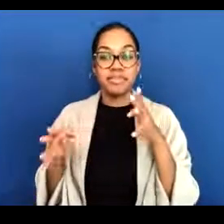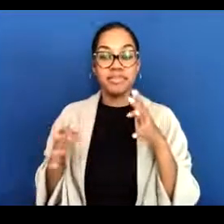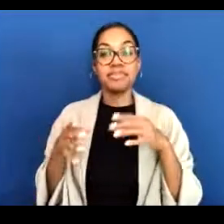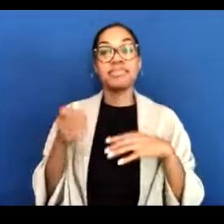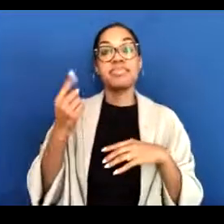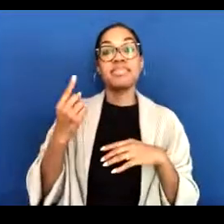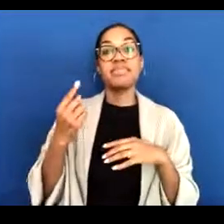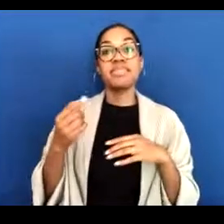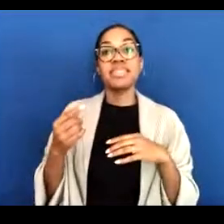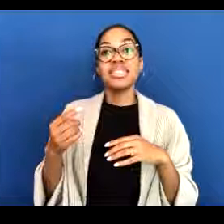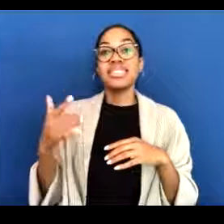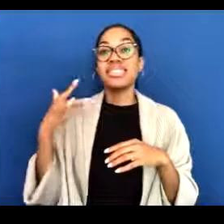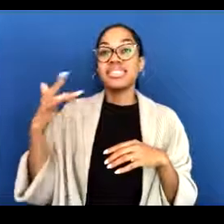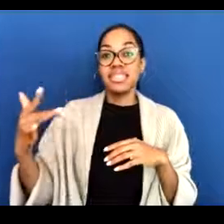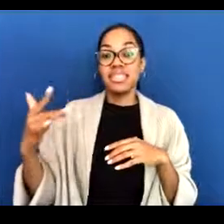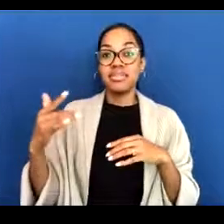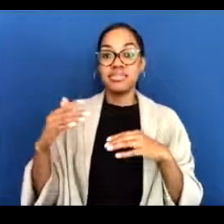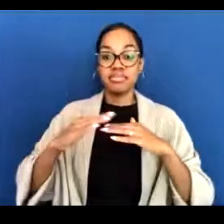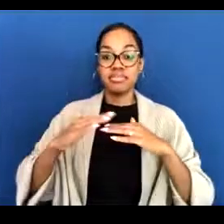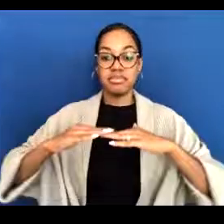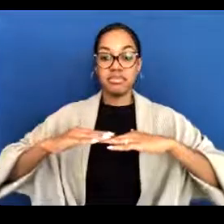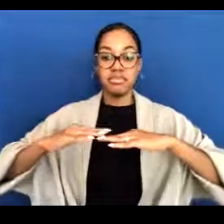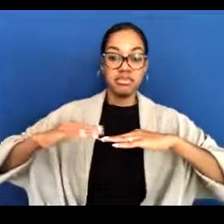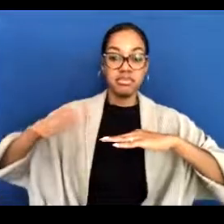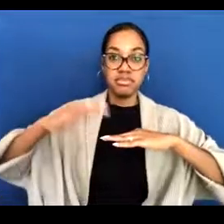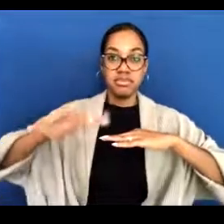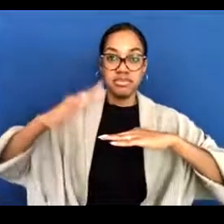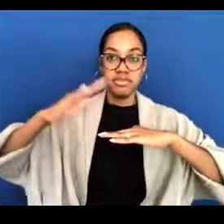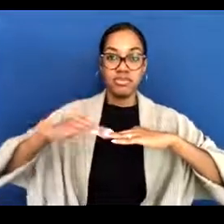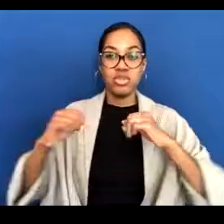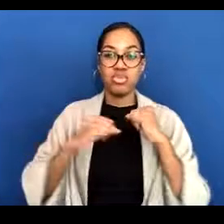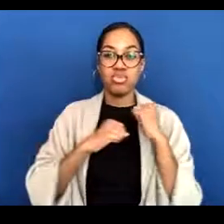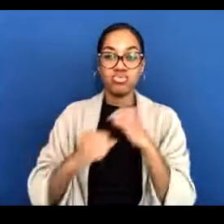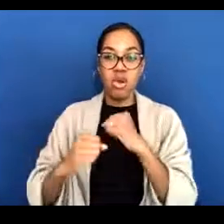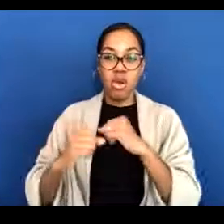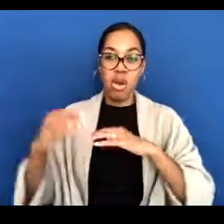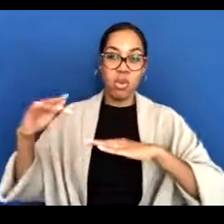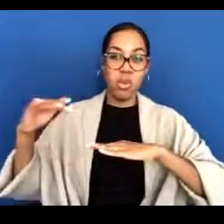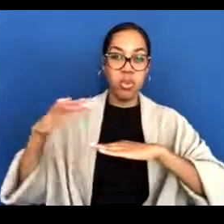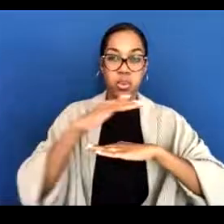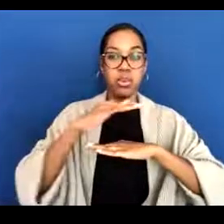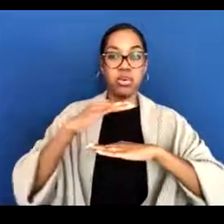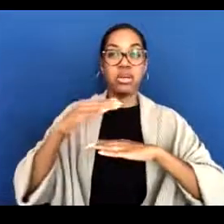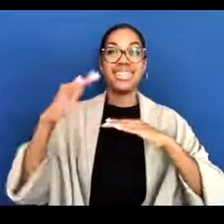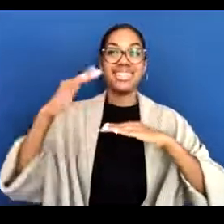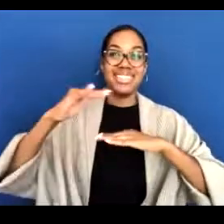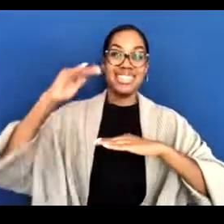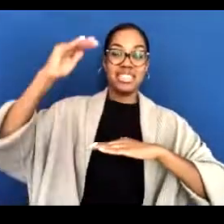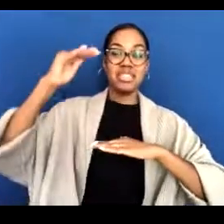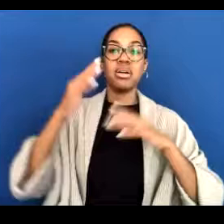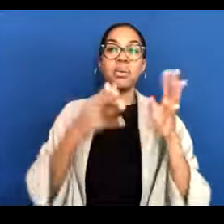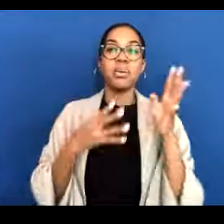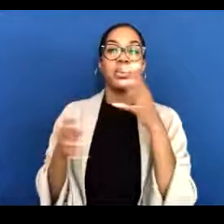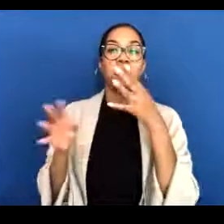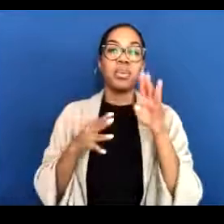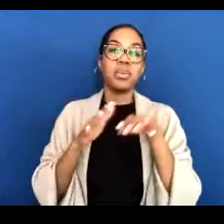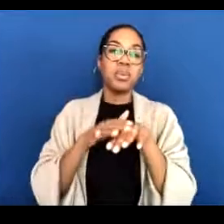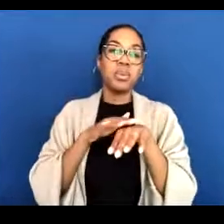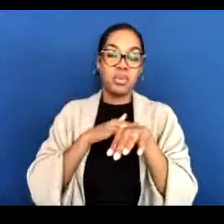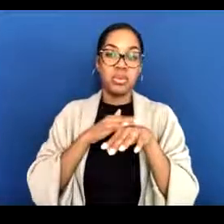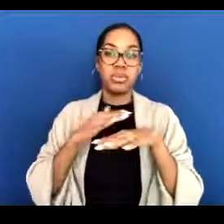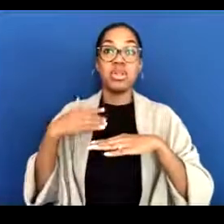of winds a couple thousand feet above ground level that develops. The birds can take advantage of this and actually use that wind as a tailwind